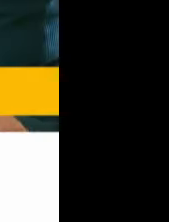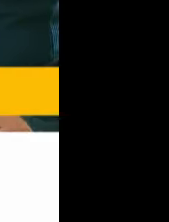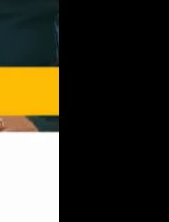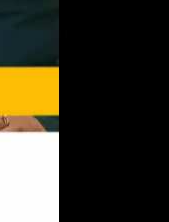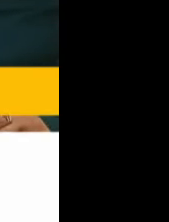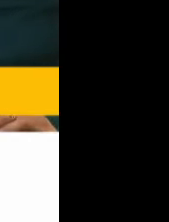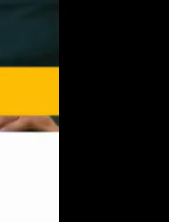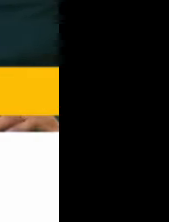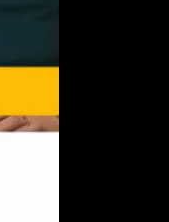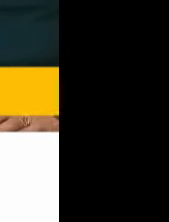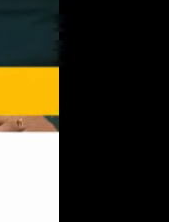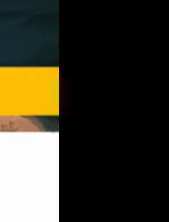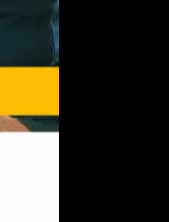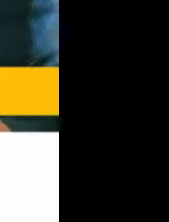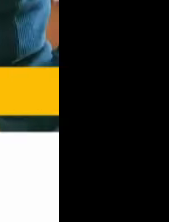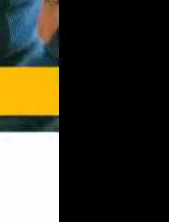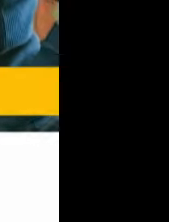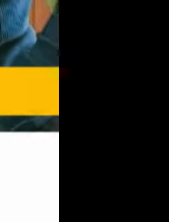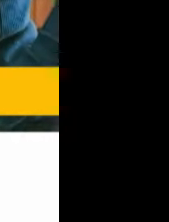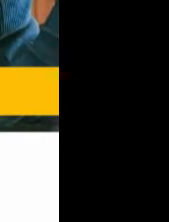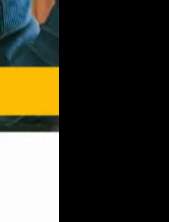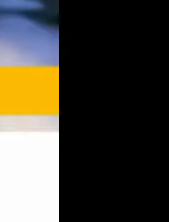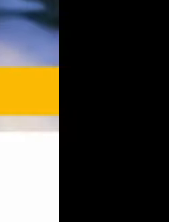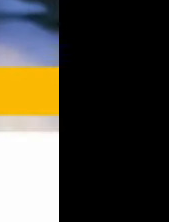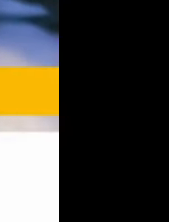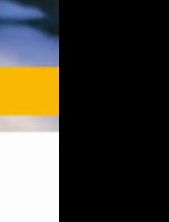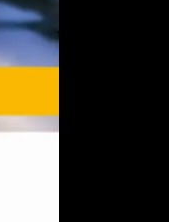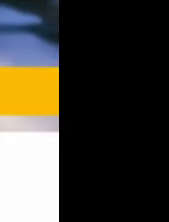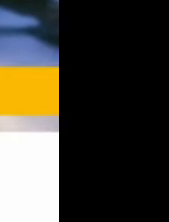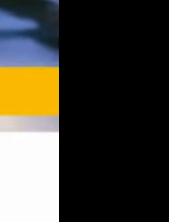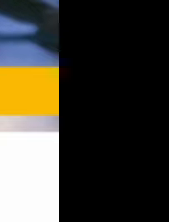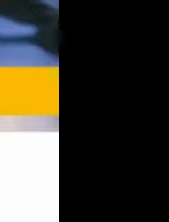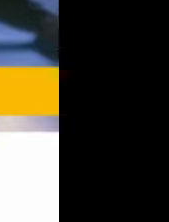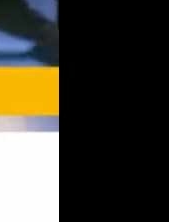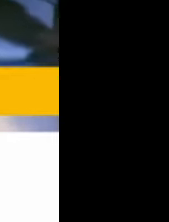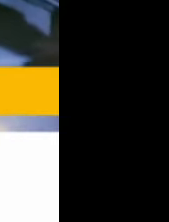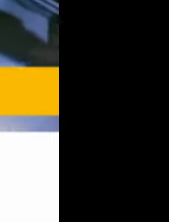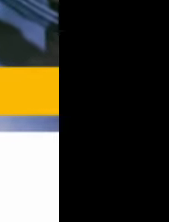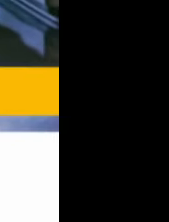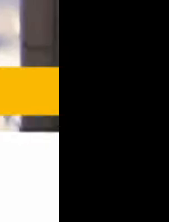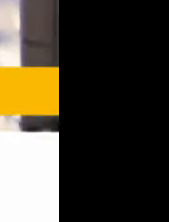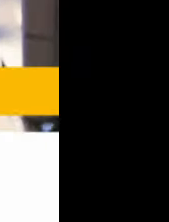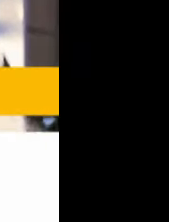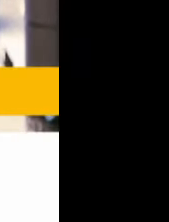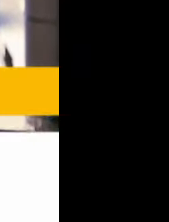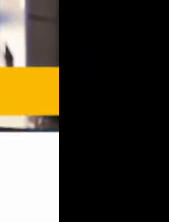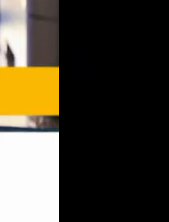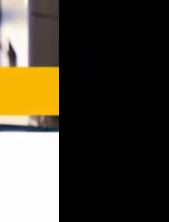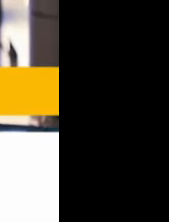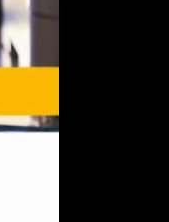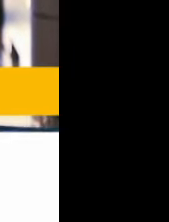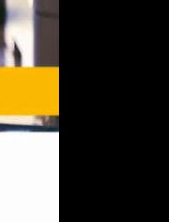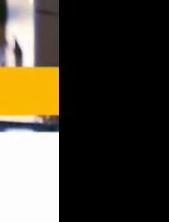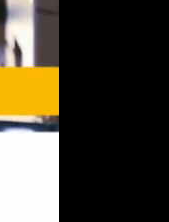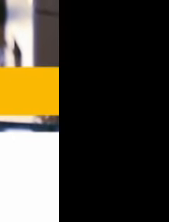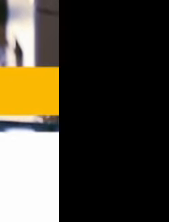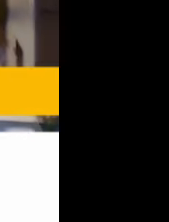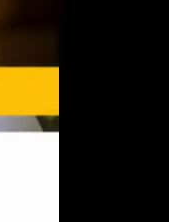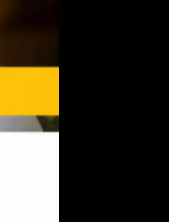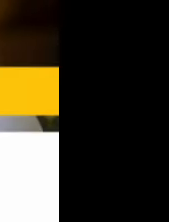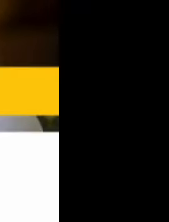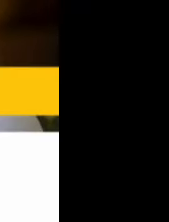and it's part of the reason why I chose to go to UW-Milwaukee myself, because he had a great time and he's very successful. After UW-Waukesha,